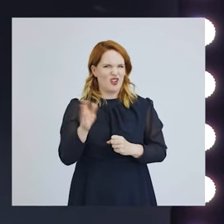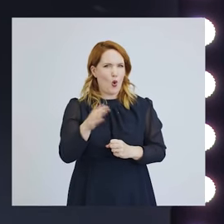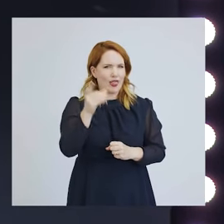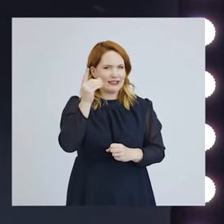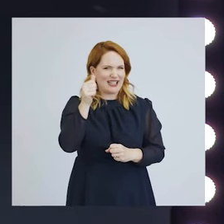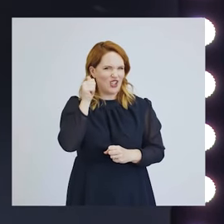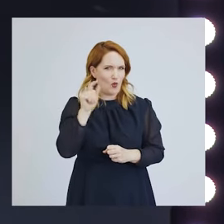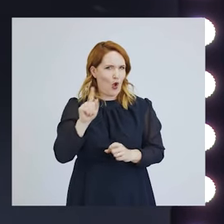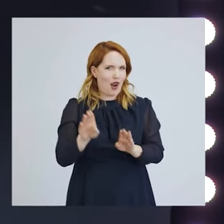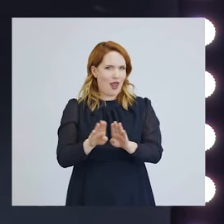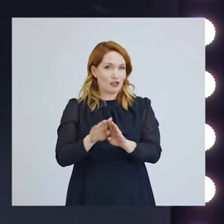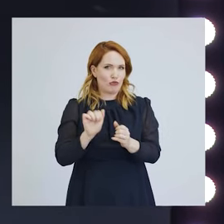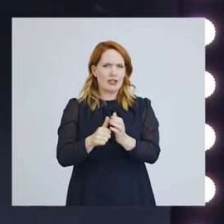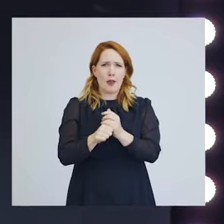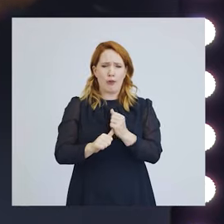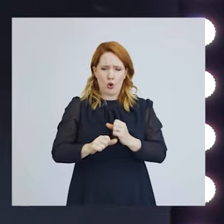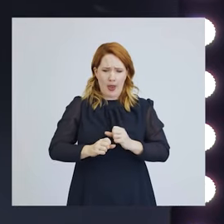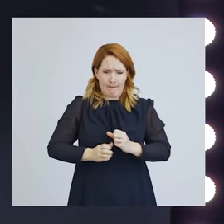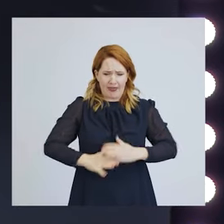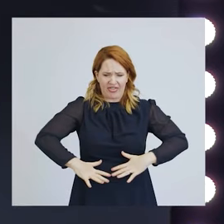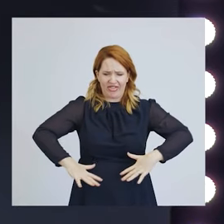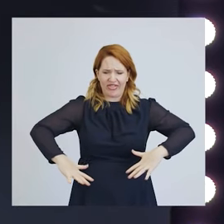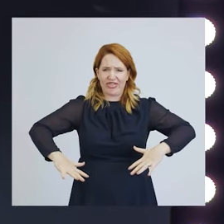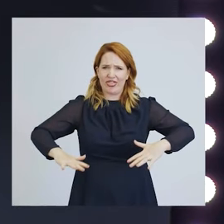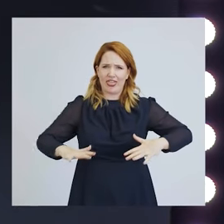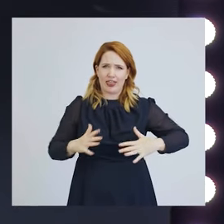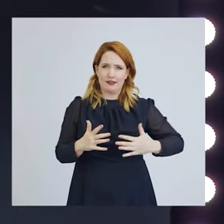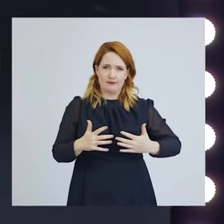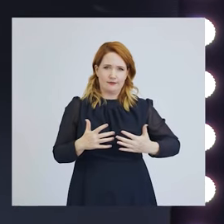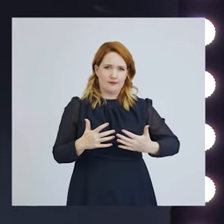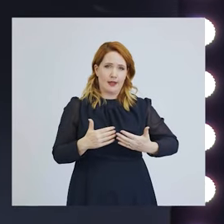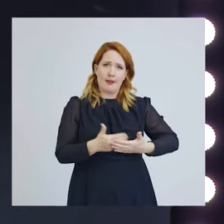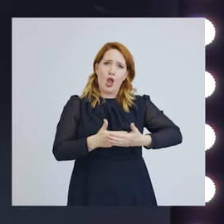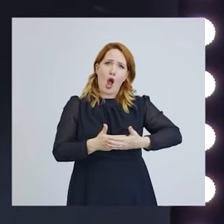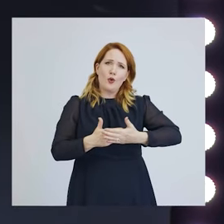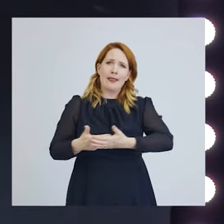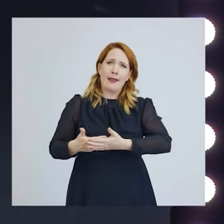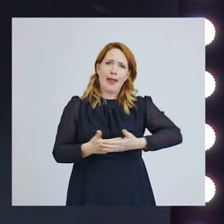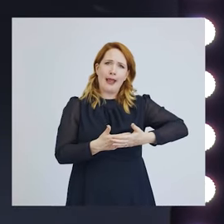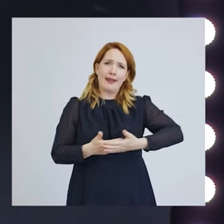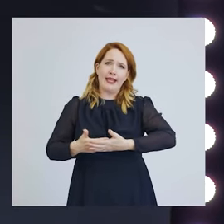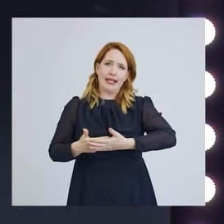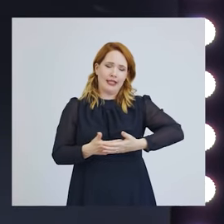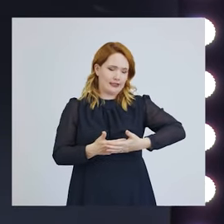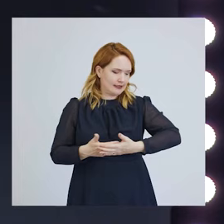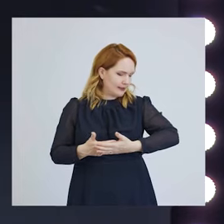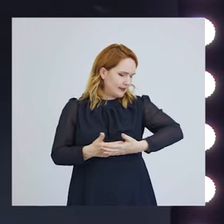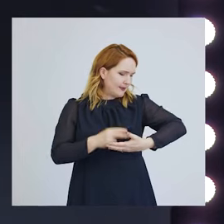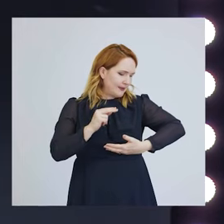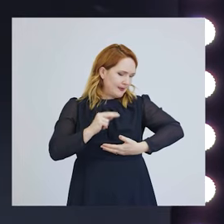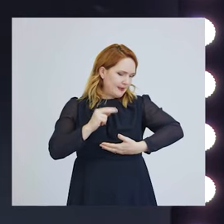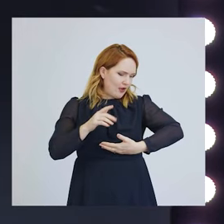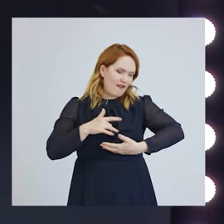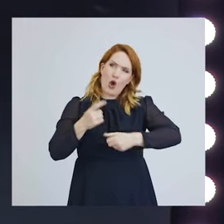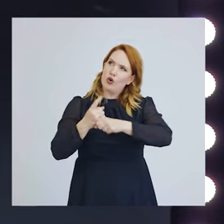All the dads in the house say, amen, brother. And she had just got poos everywhere on her. And I was holding this